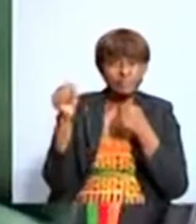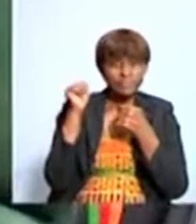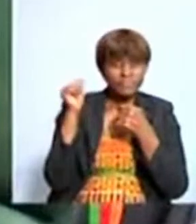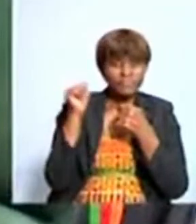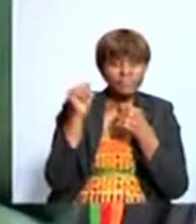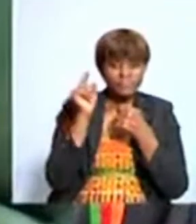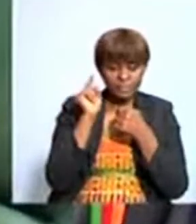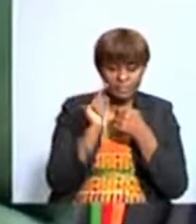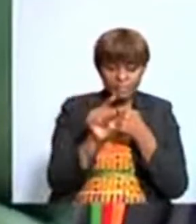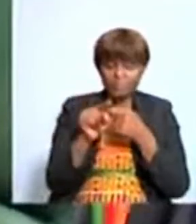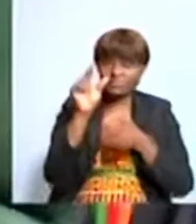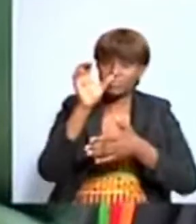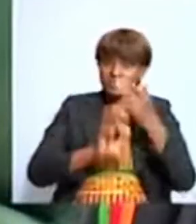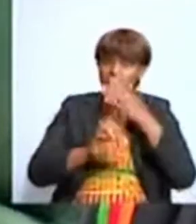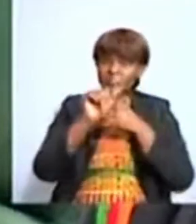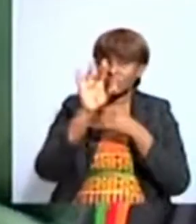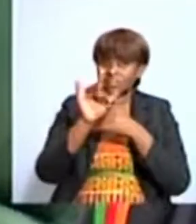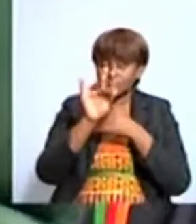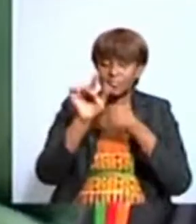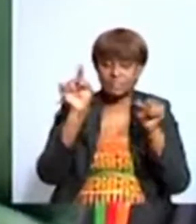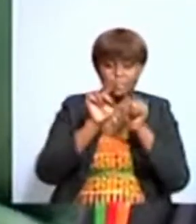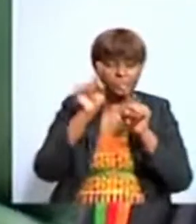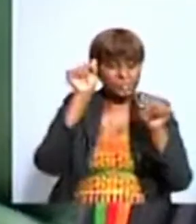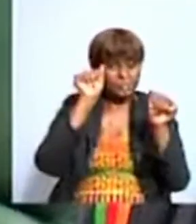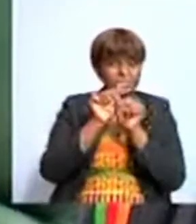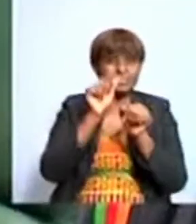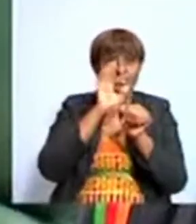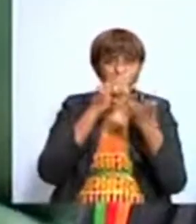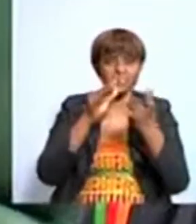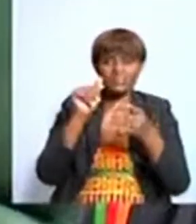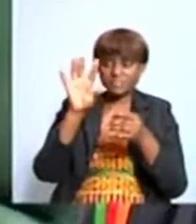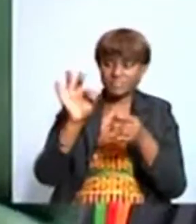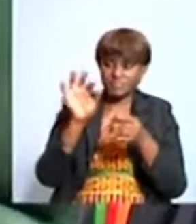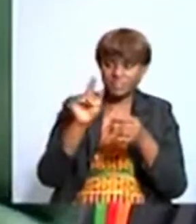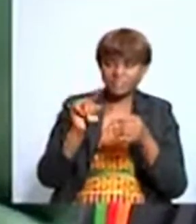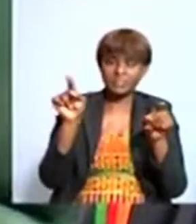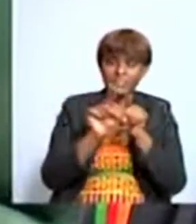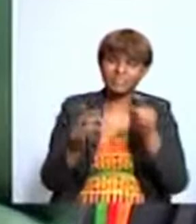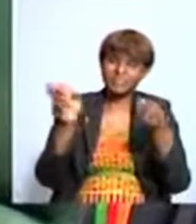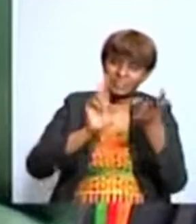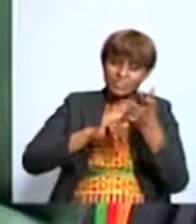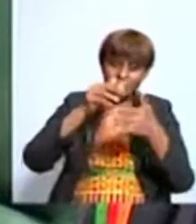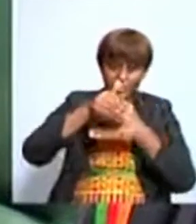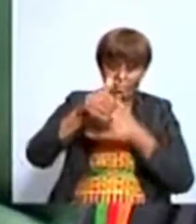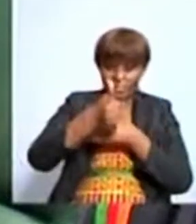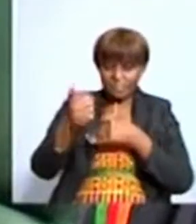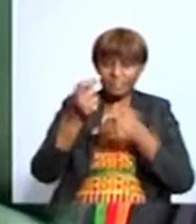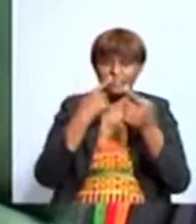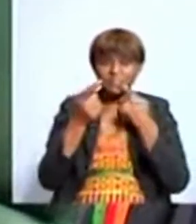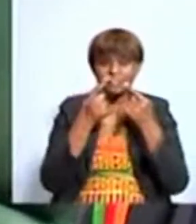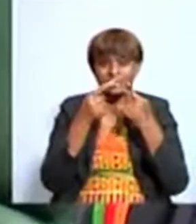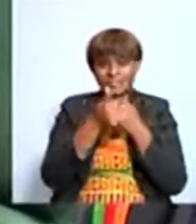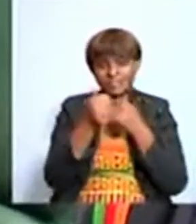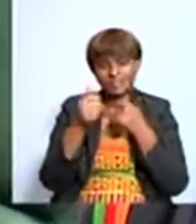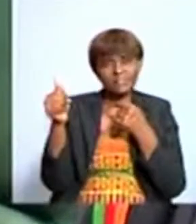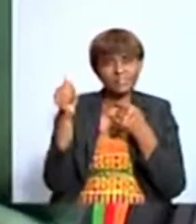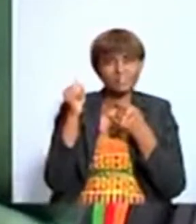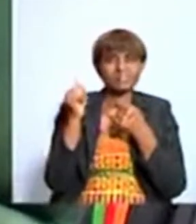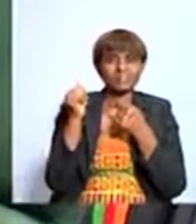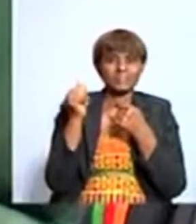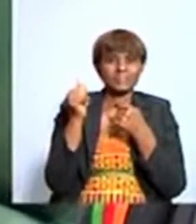objection? Clause 18 is agreed to. Clause 19, Re-registration. Any debate, any